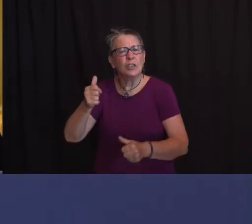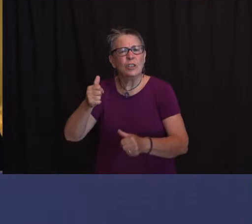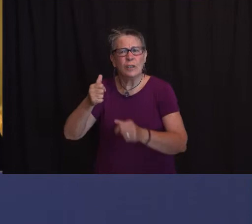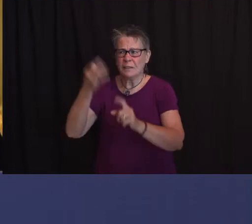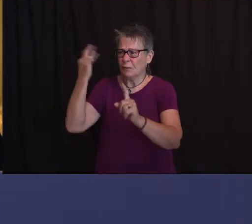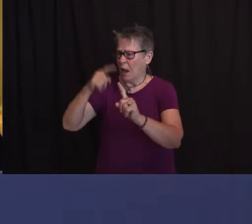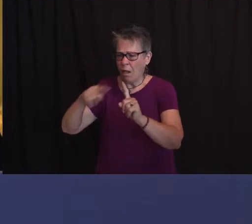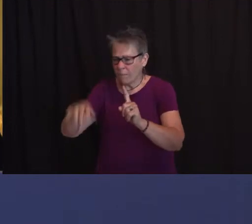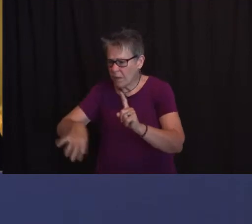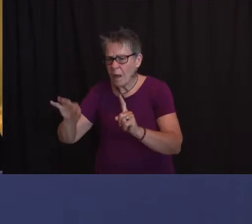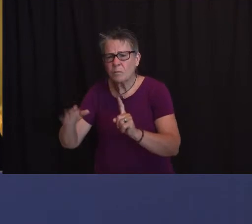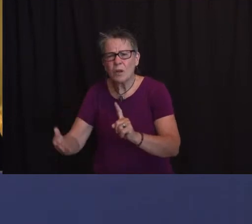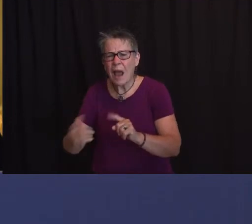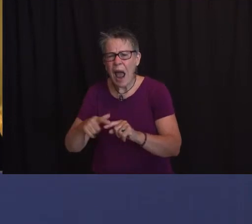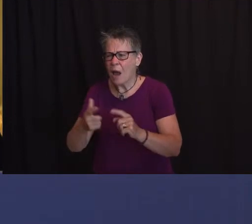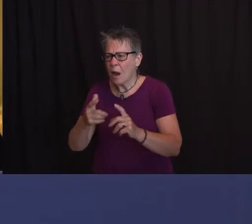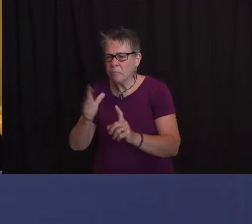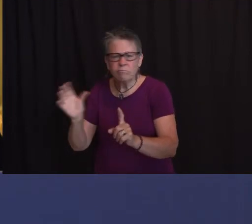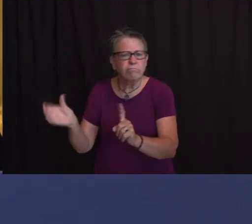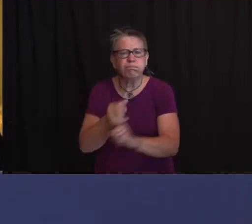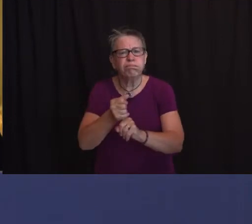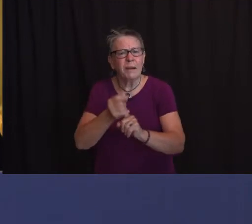state fail this young woman?